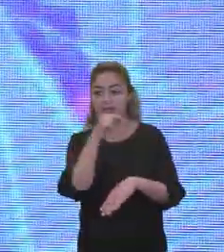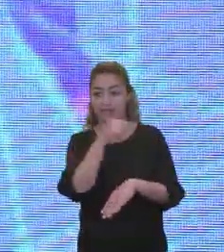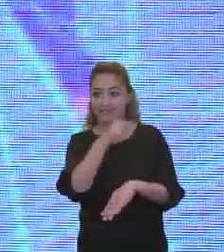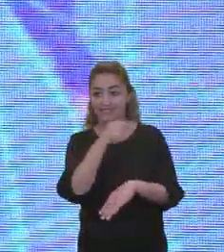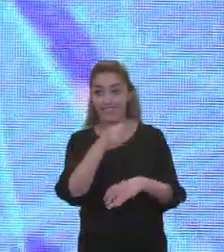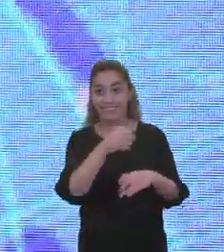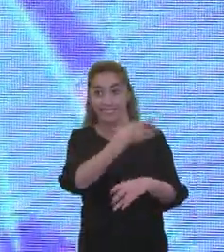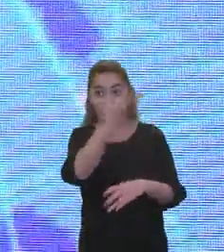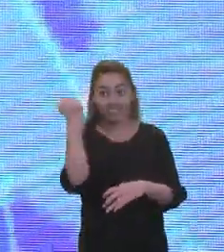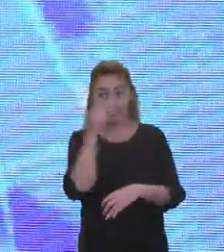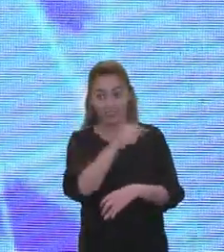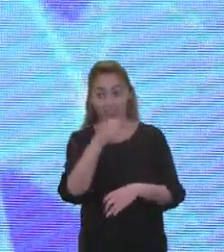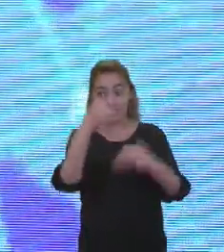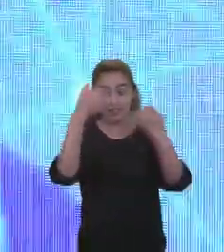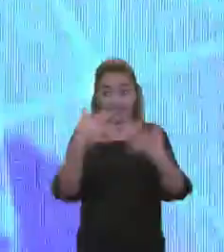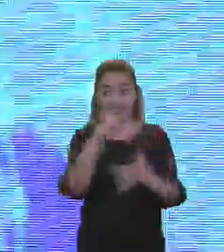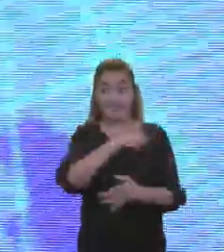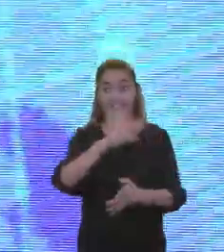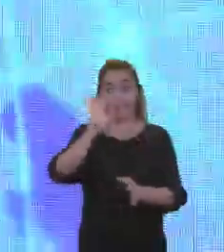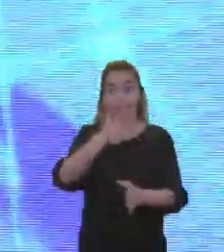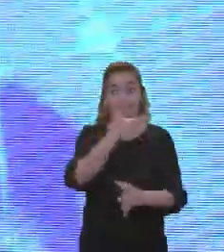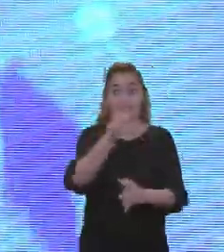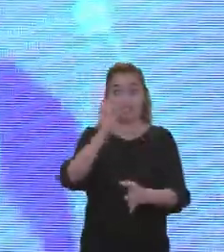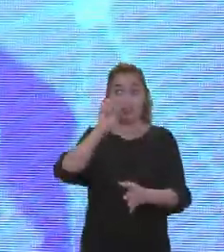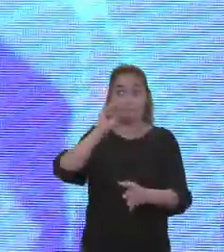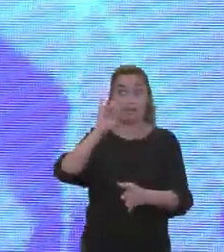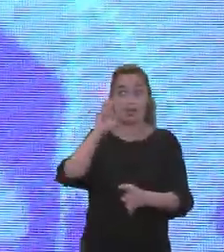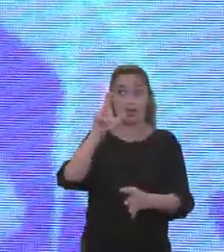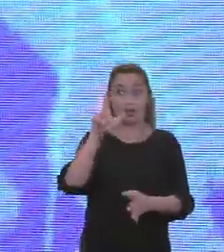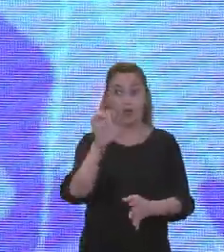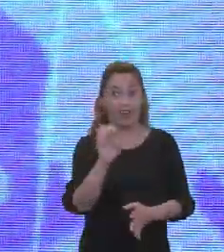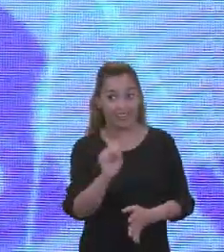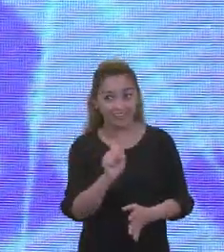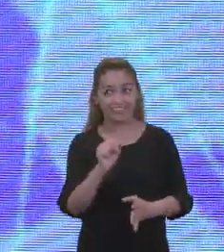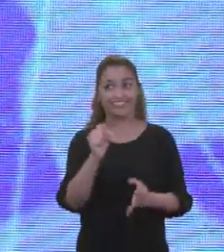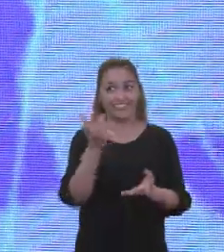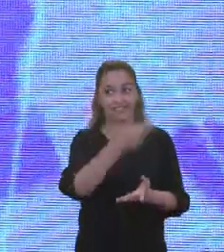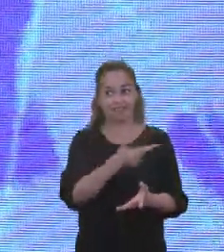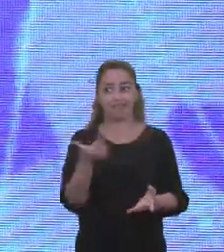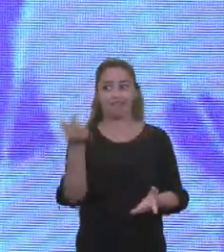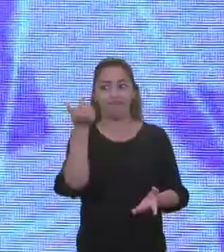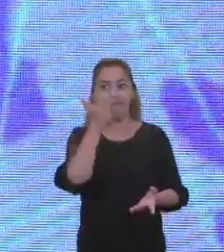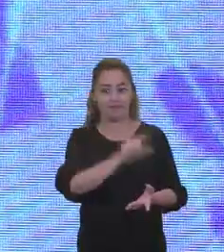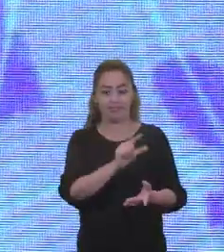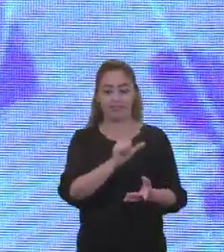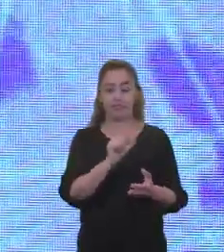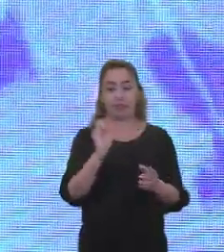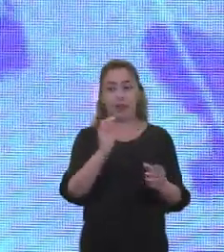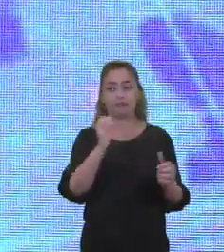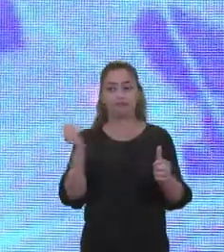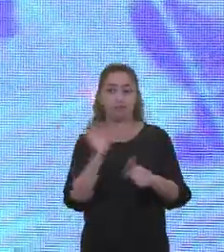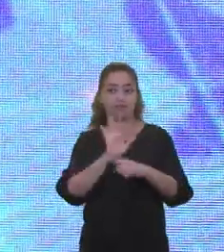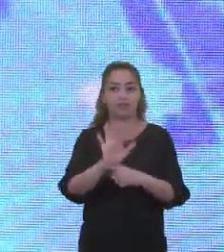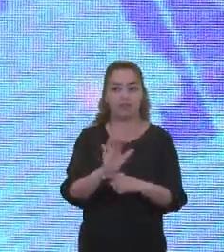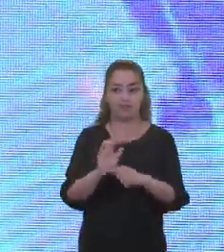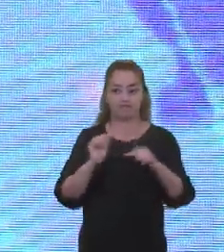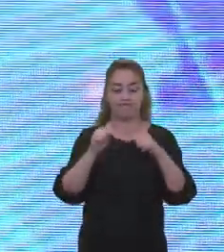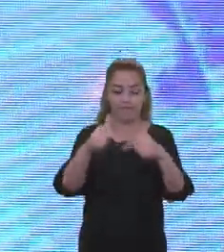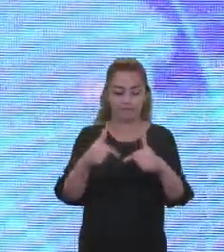Nowadays, you are 20 million better than myself. Your actions are wonderful.